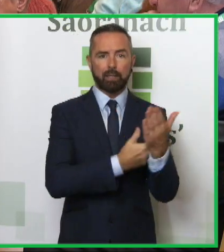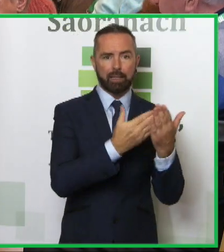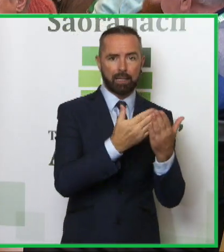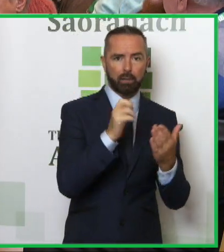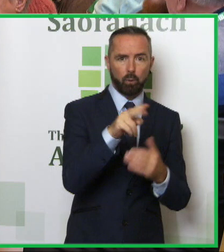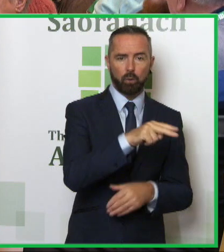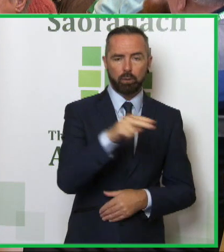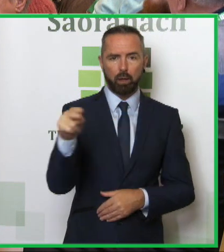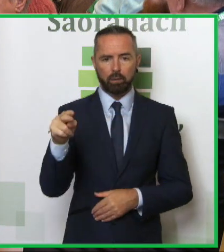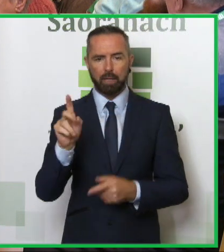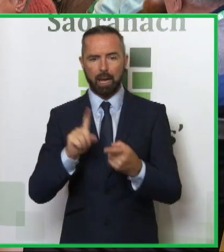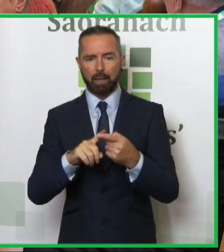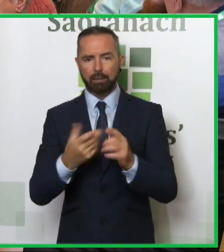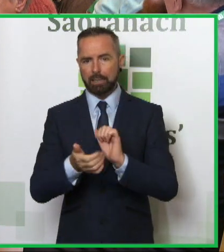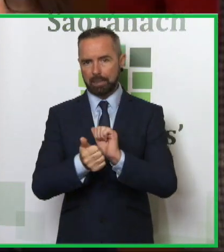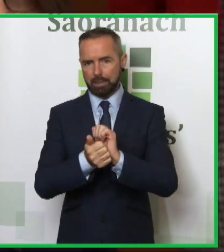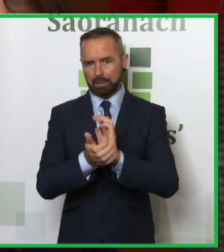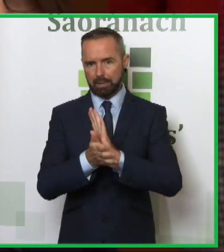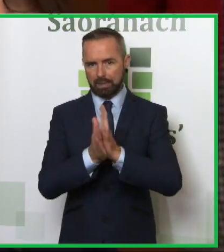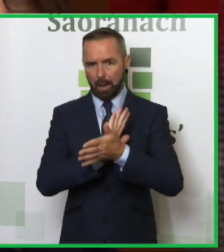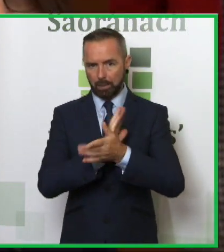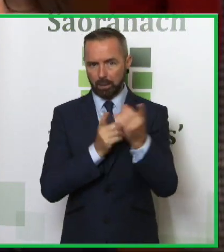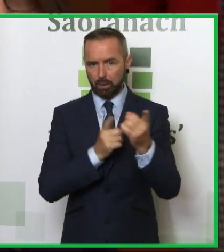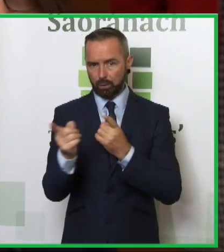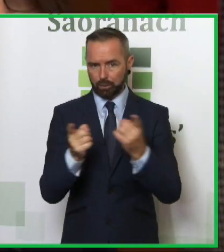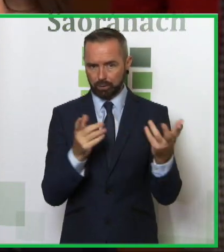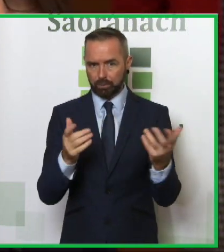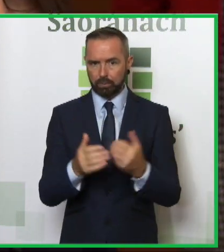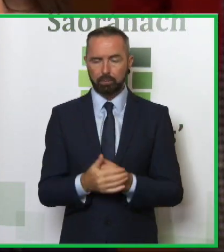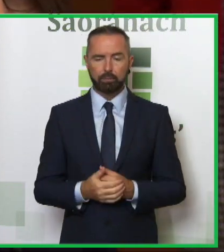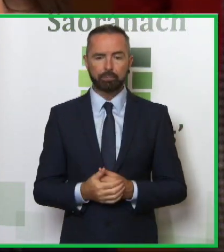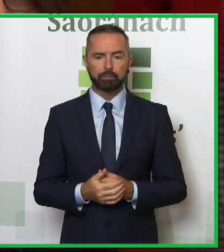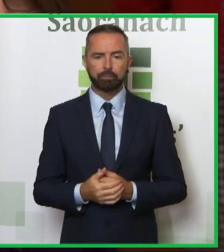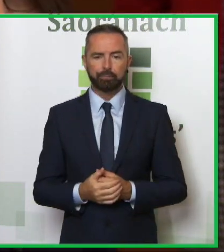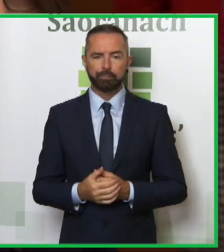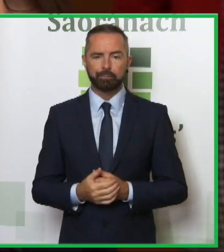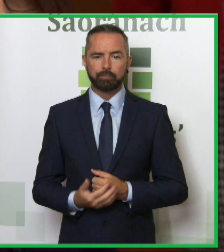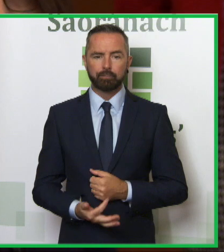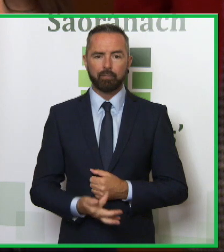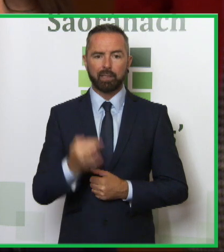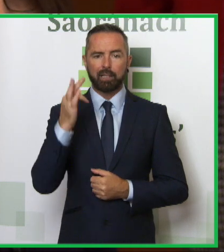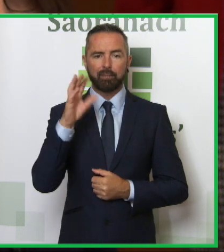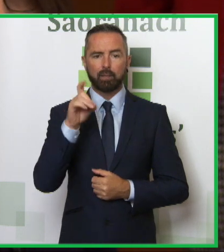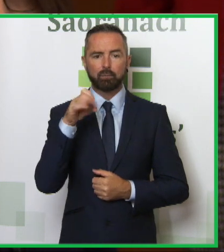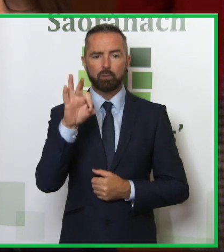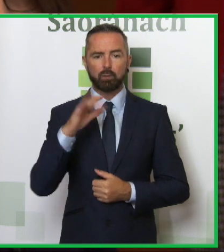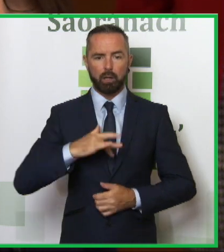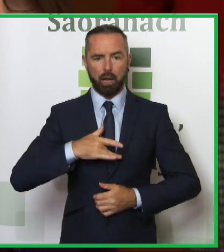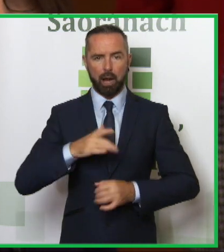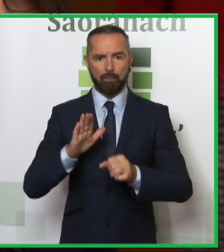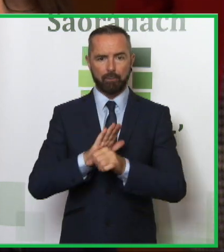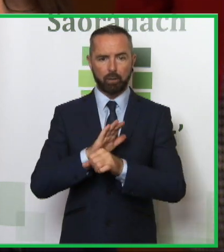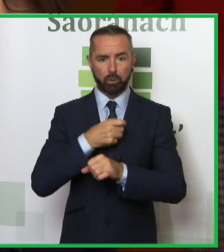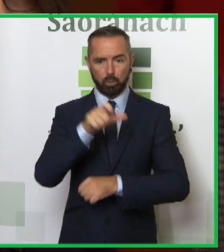not, and just a change to that, or if you're looking at whether a drug is harmful or